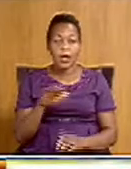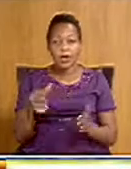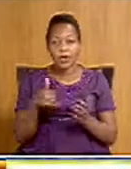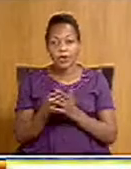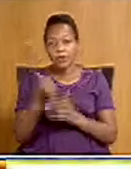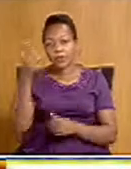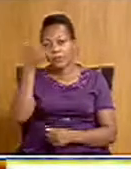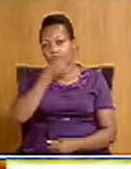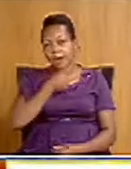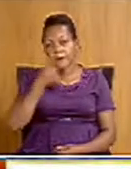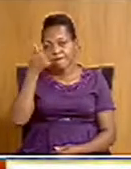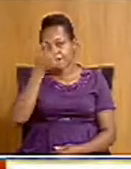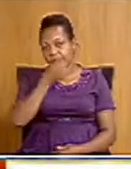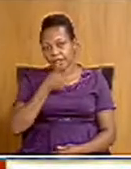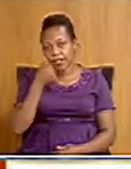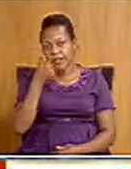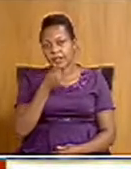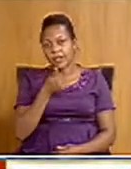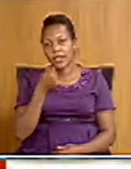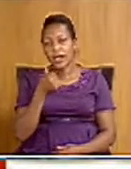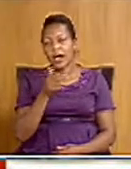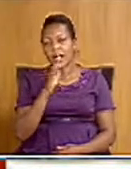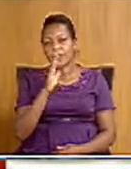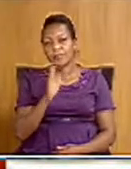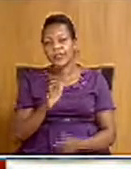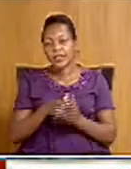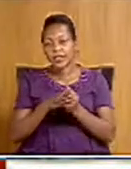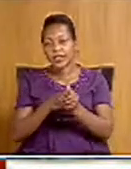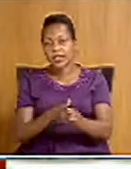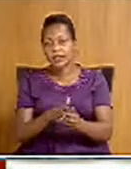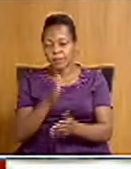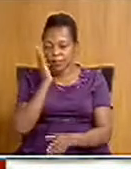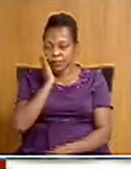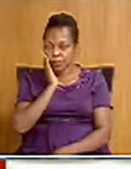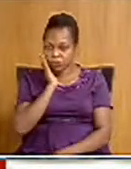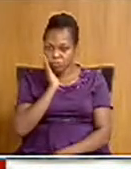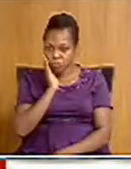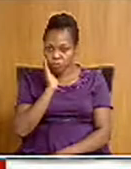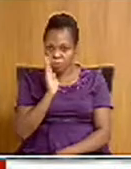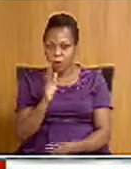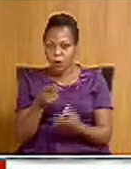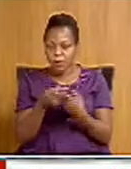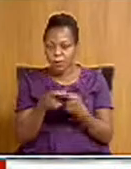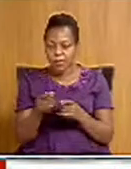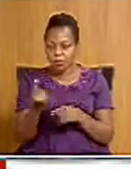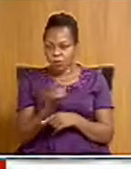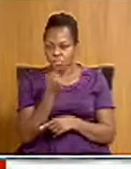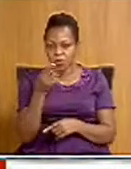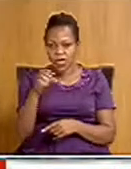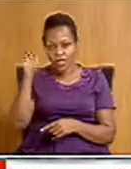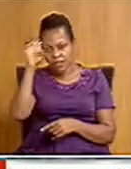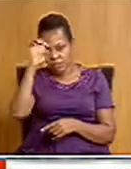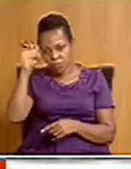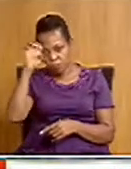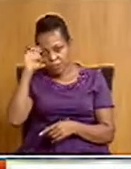the whole of Africa had been colonized, except for Ethiopia.